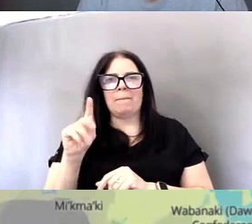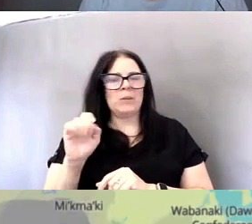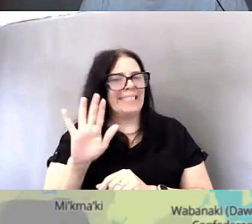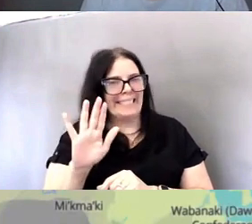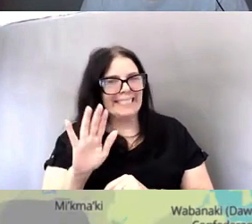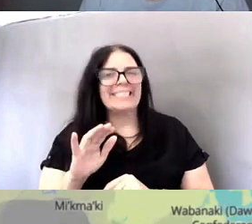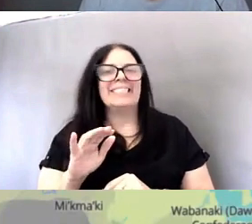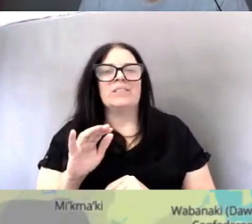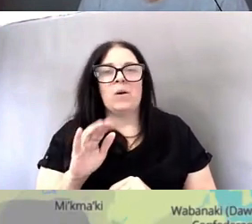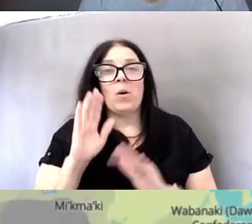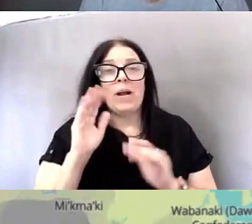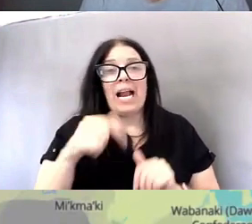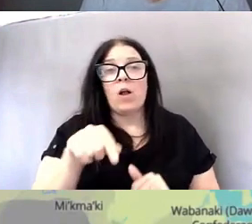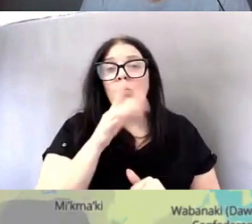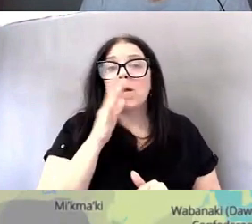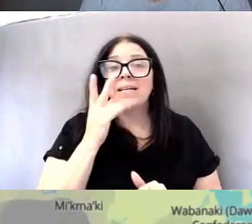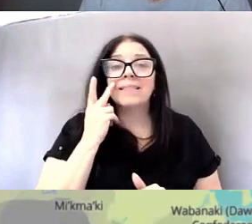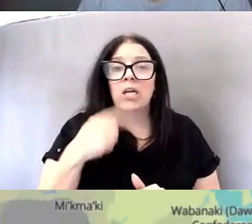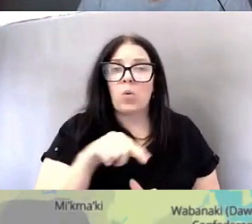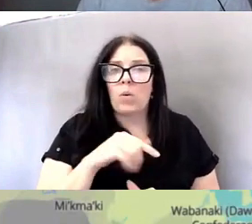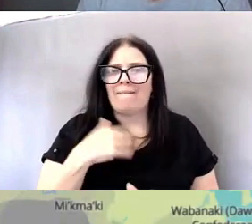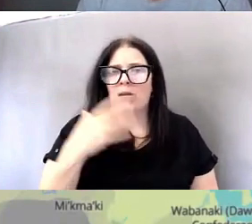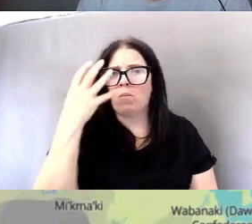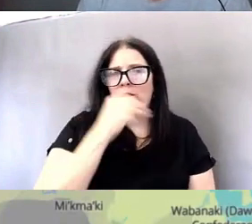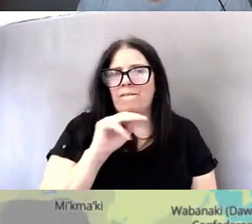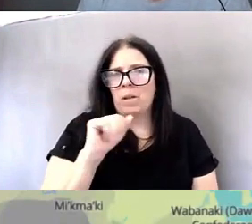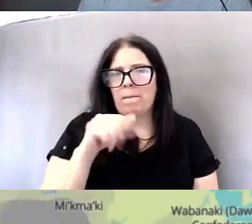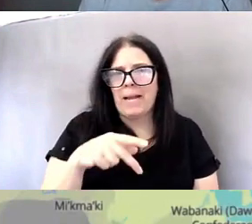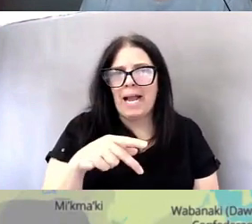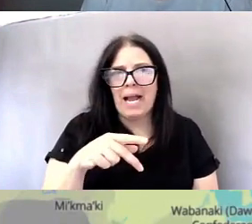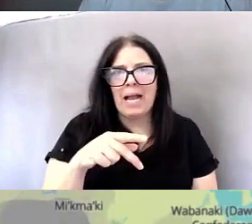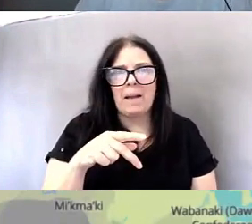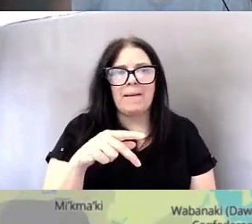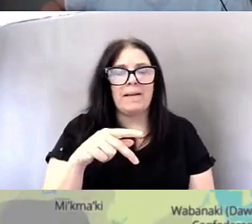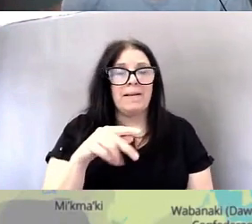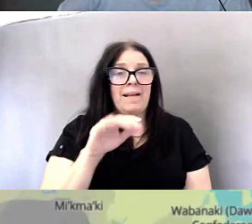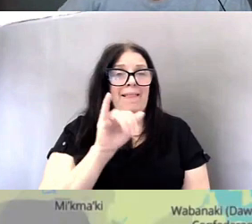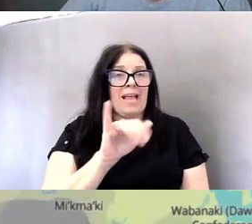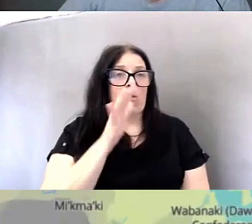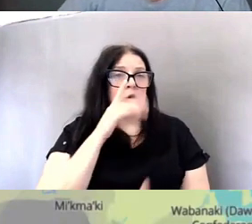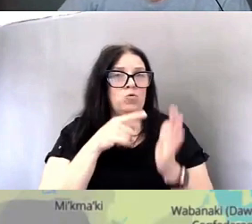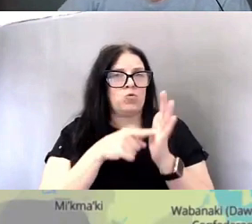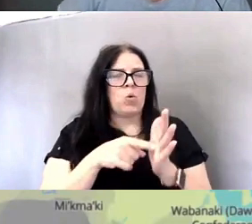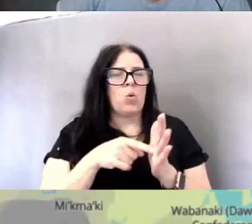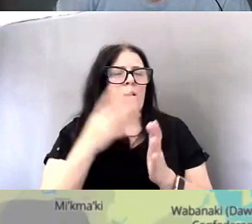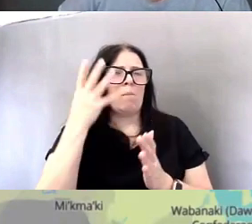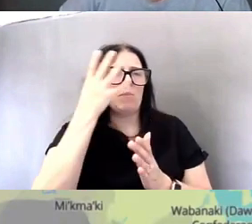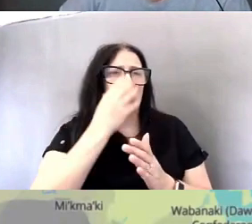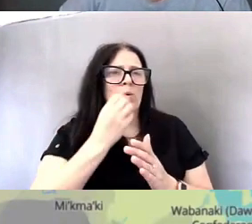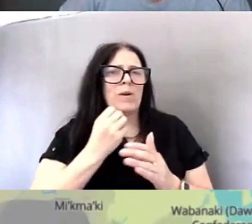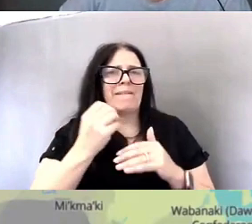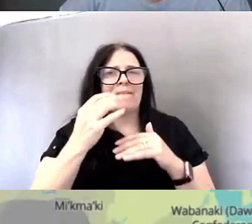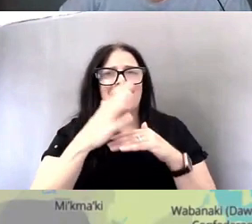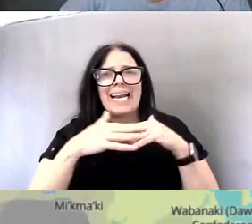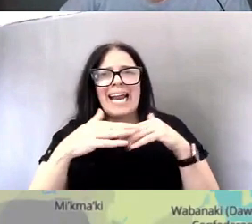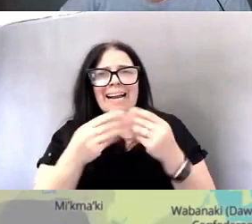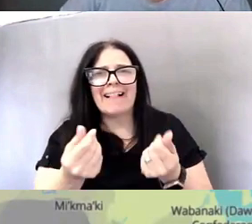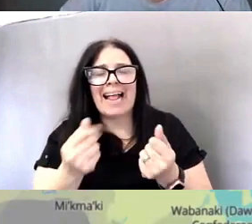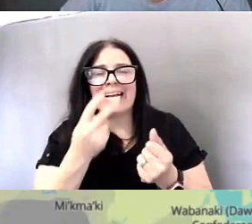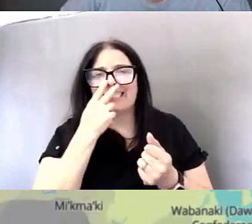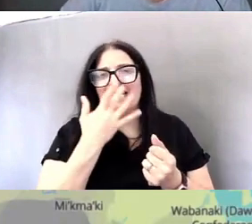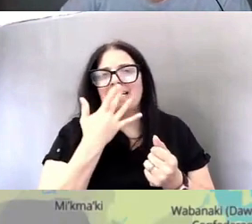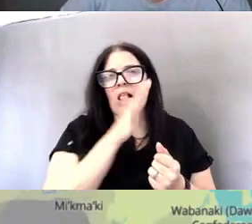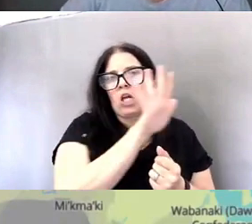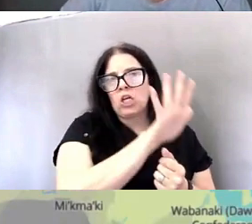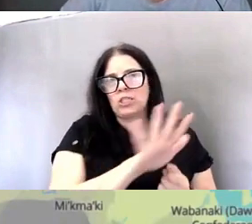you will see that we have a beautiful map of native land with different colors and sections. This is a find